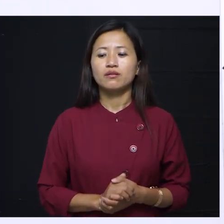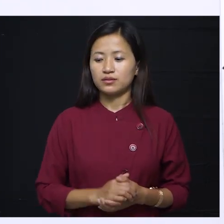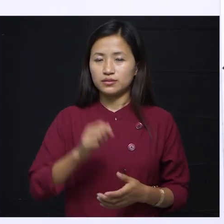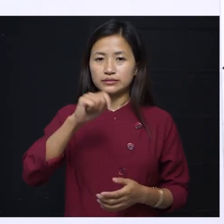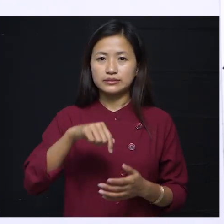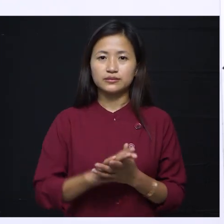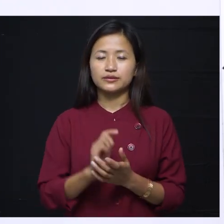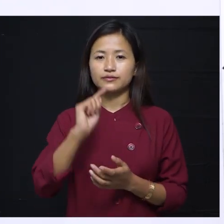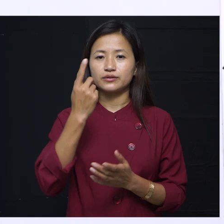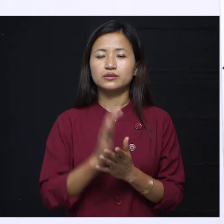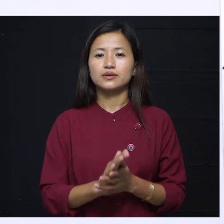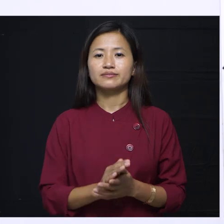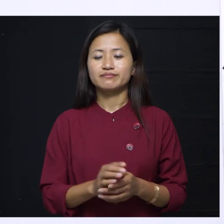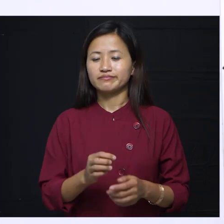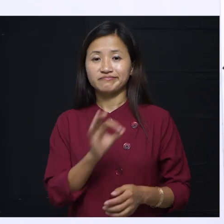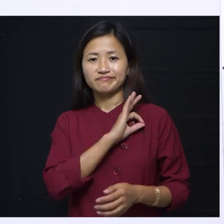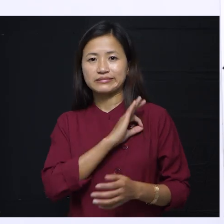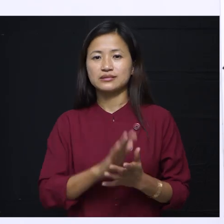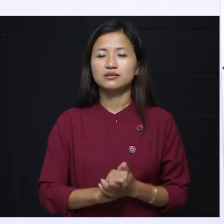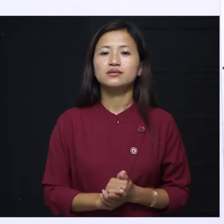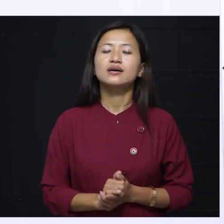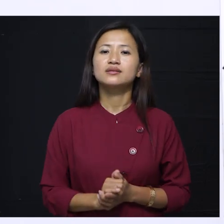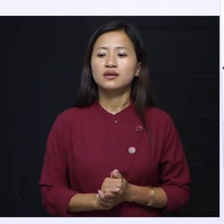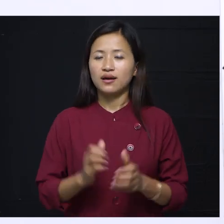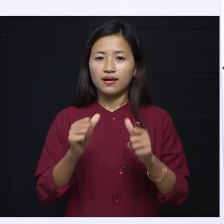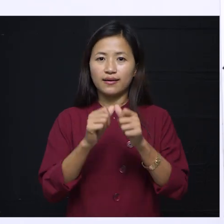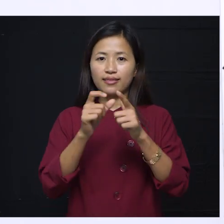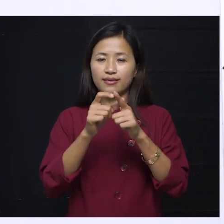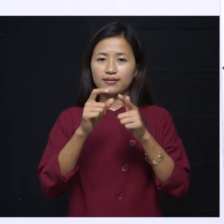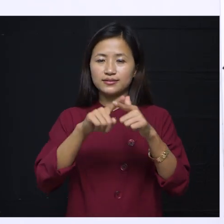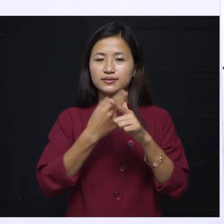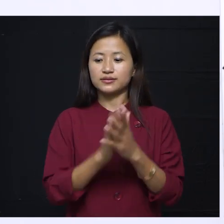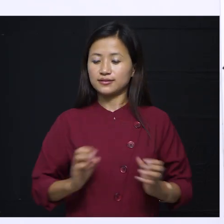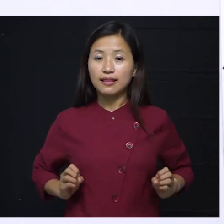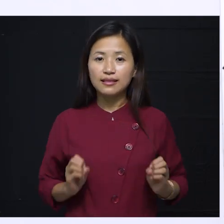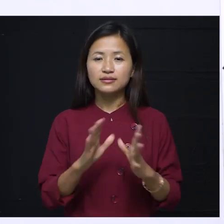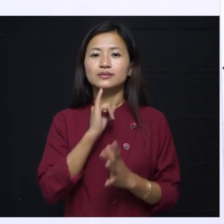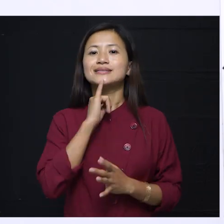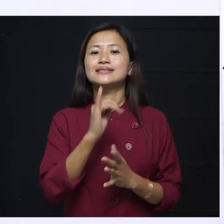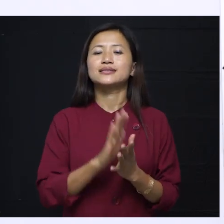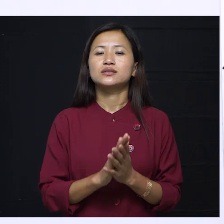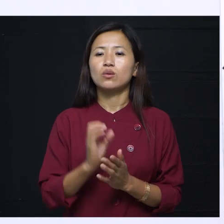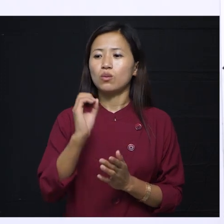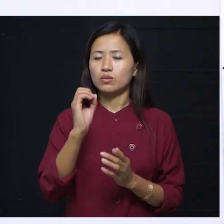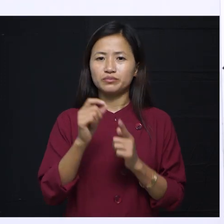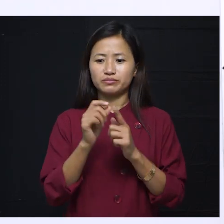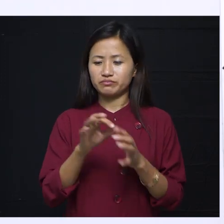Now the first one, interestingly, the first adjectives that you are supposed to start with is